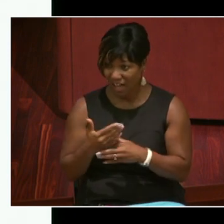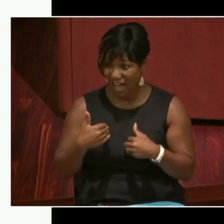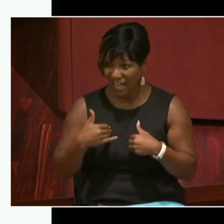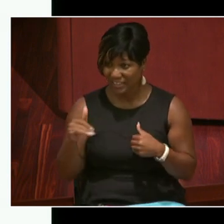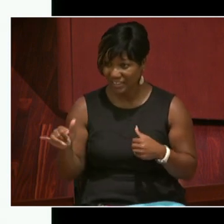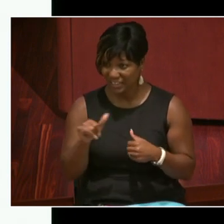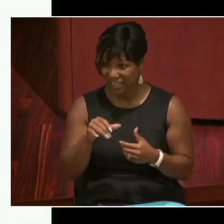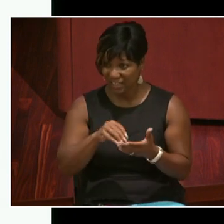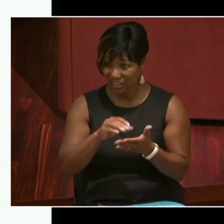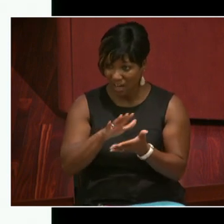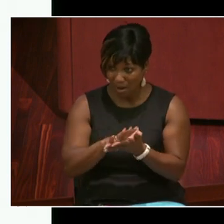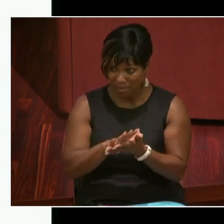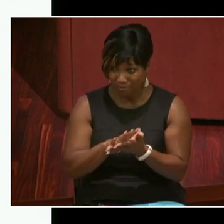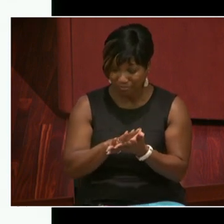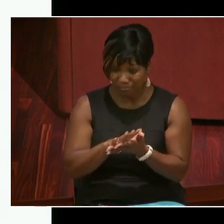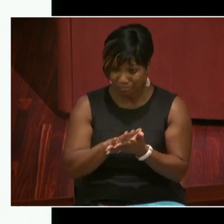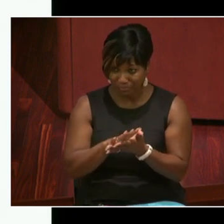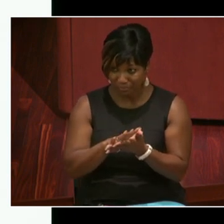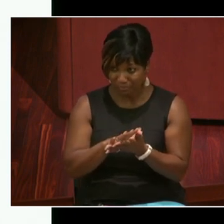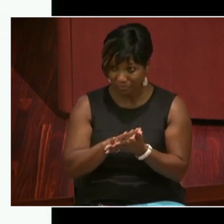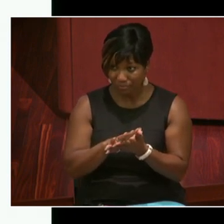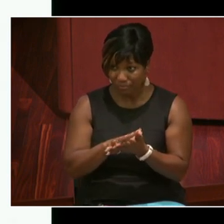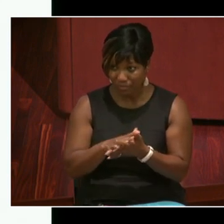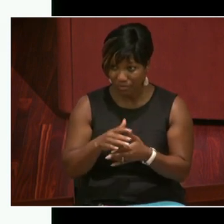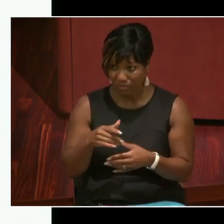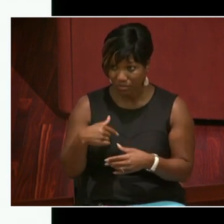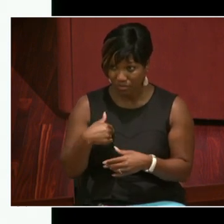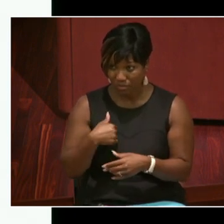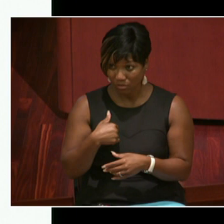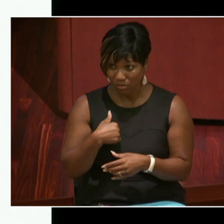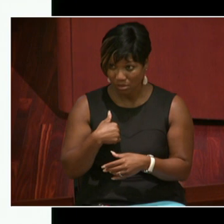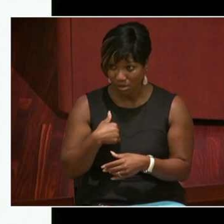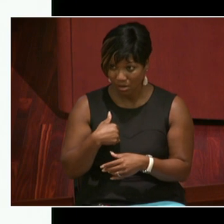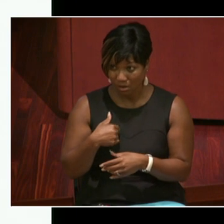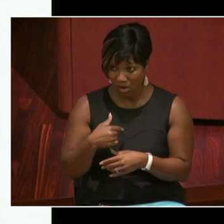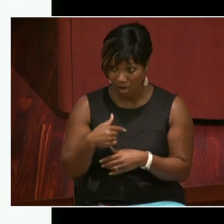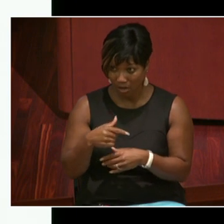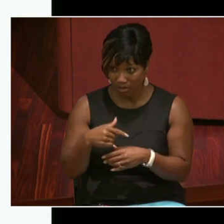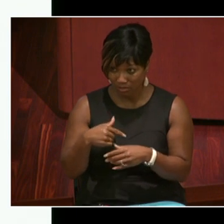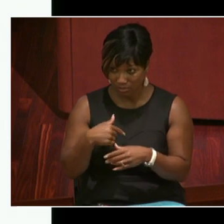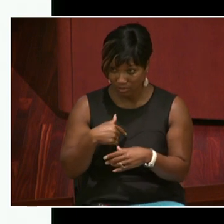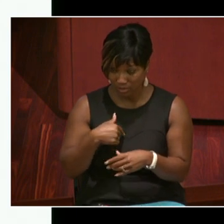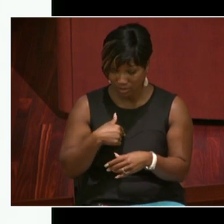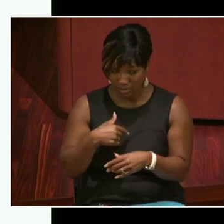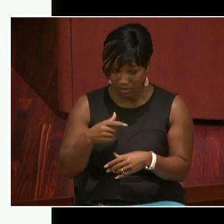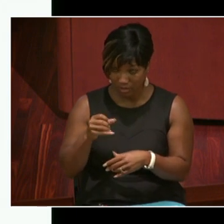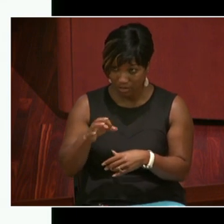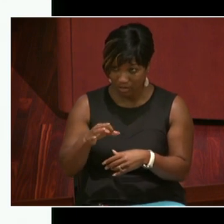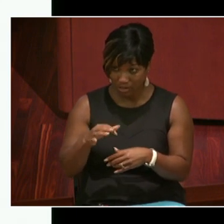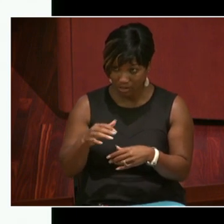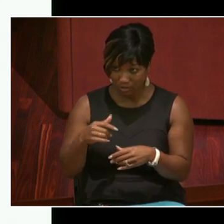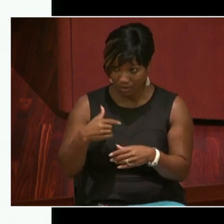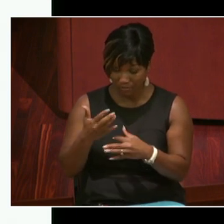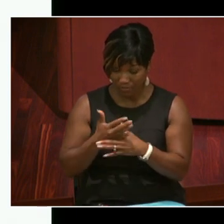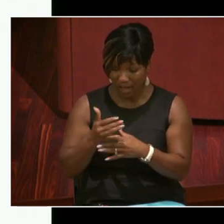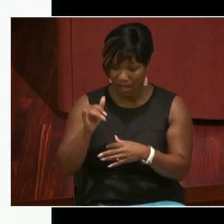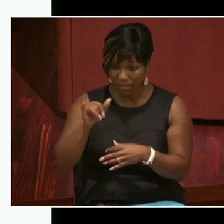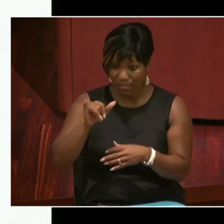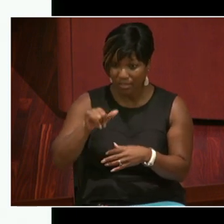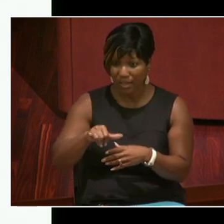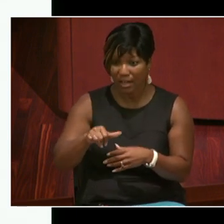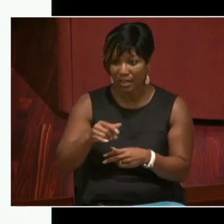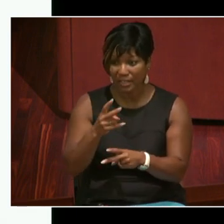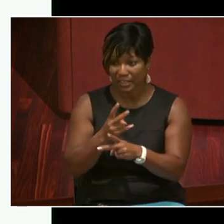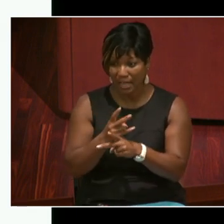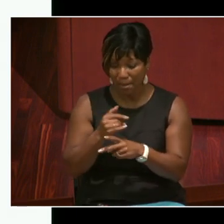what I'm going to discuss here are some of the records that you'll more consistently find within the files that are maintained by